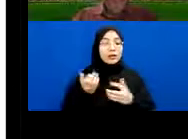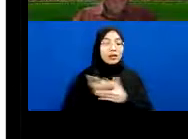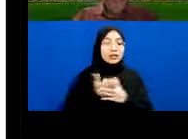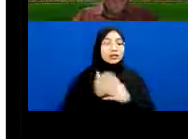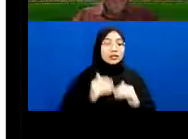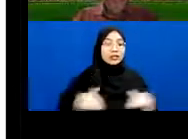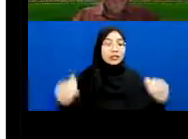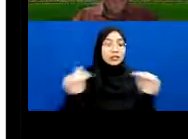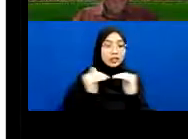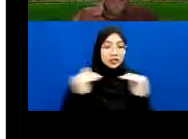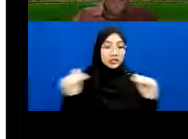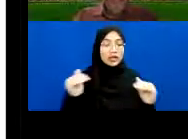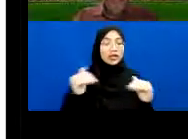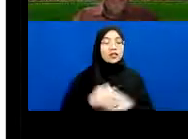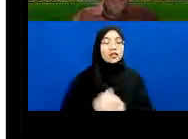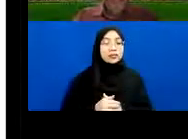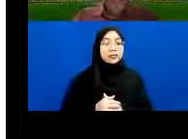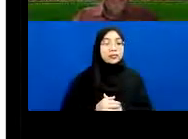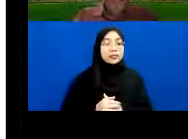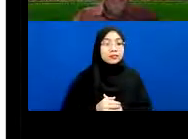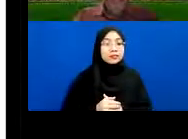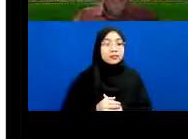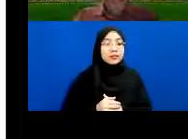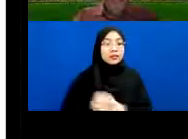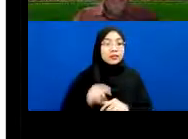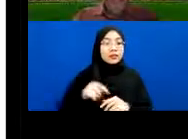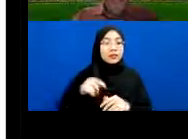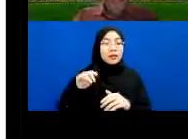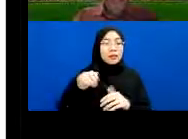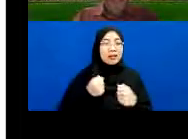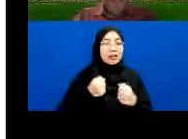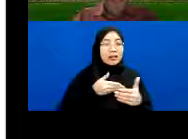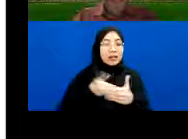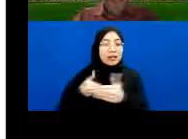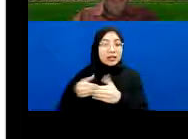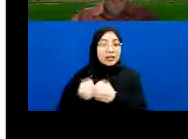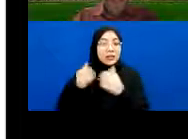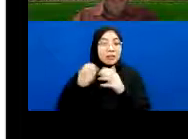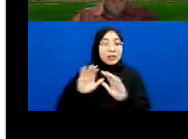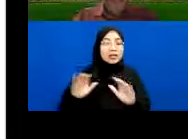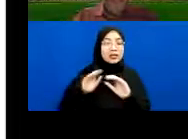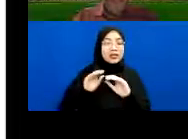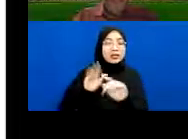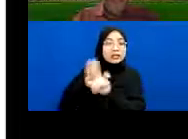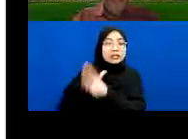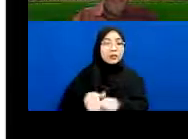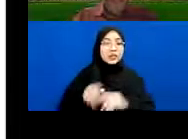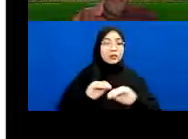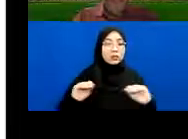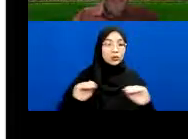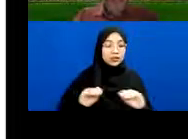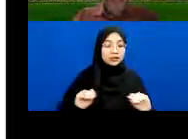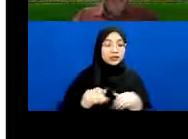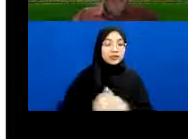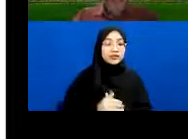Against Discrimination in Education, although the word disability is not directly stated, This convention guarantees the